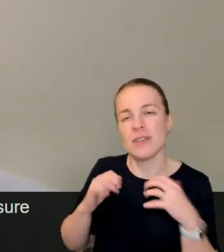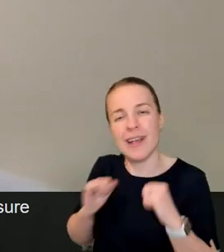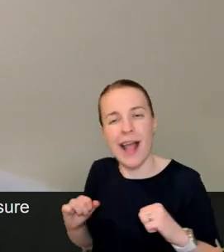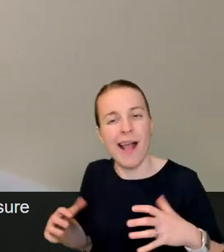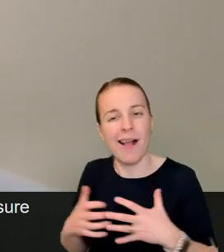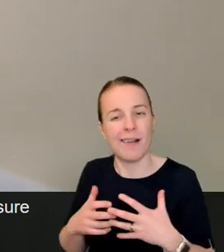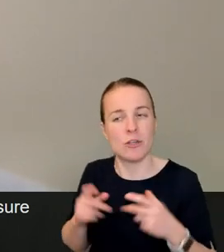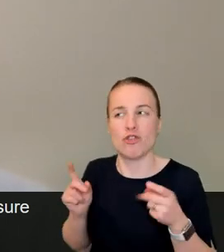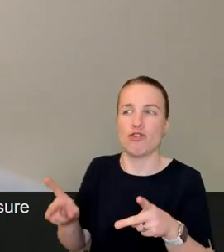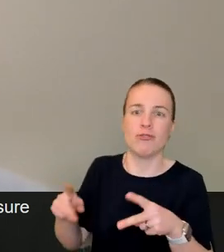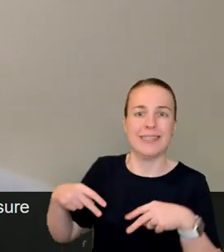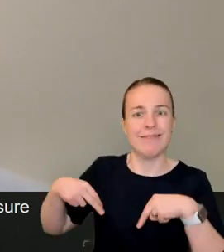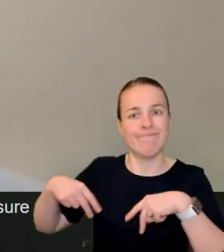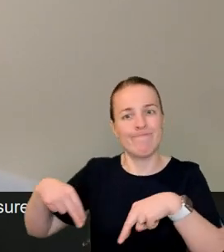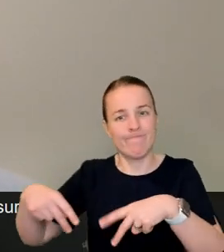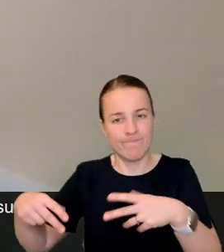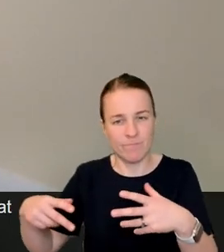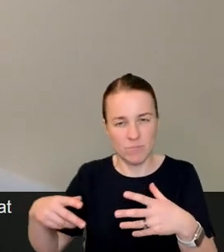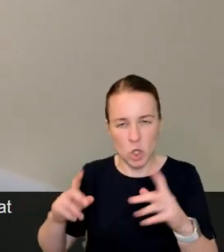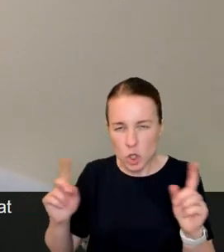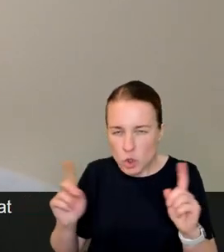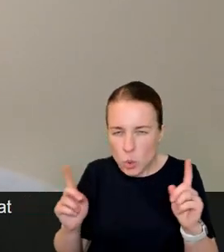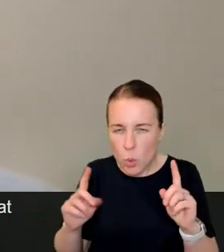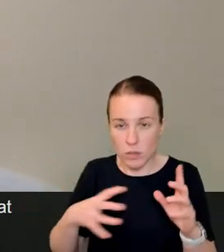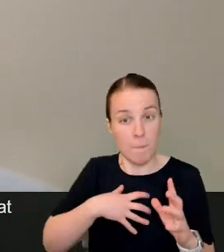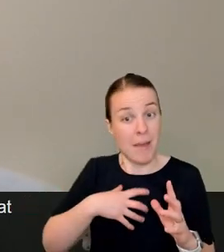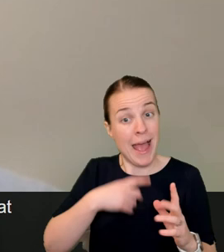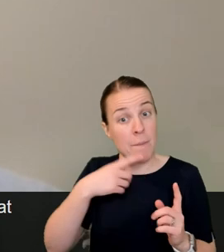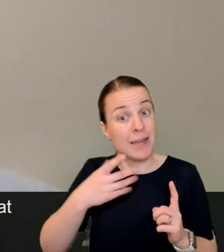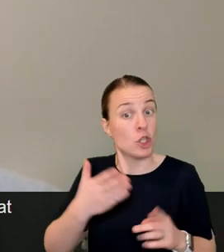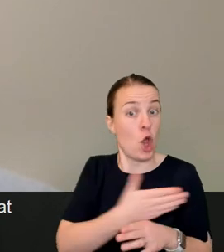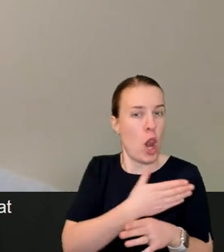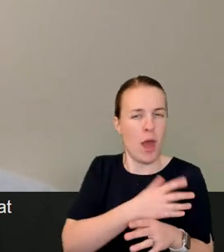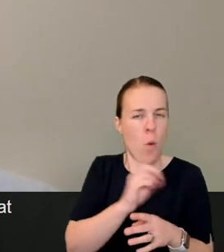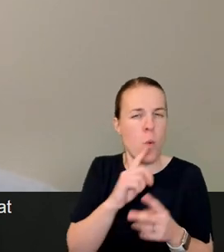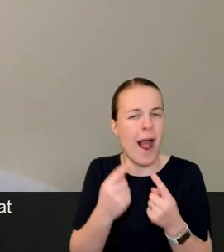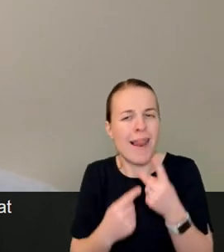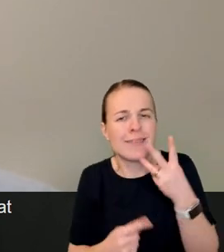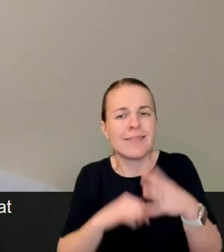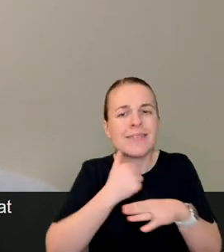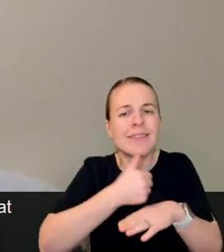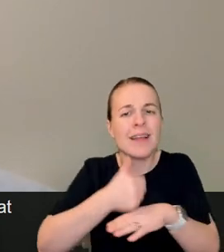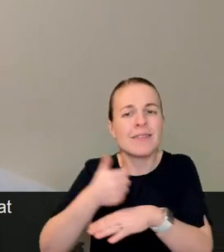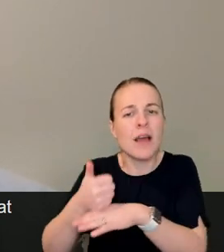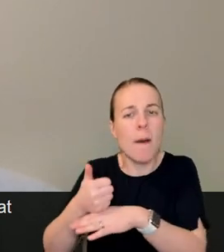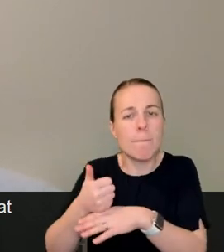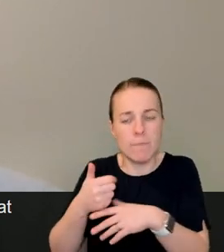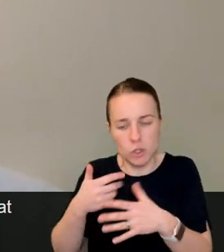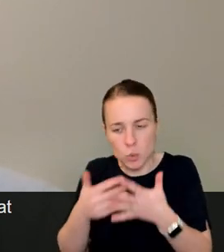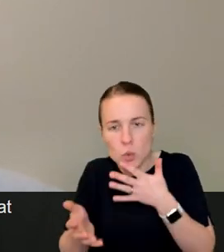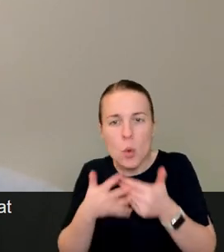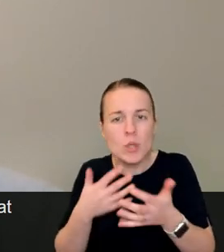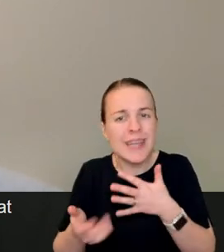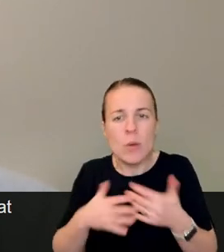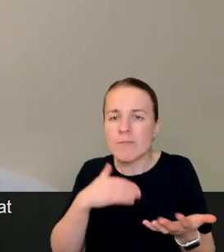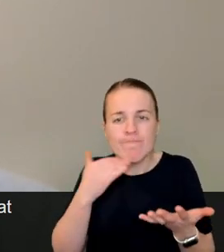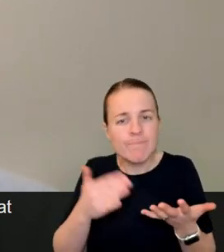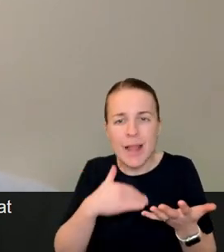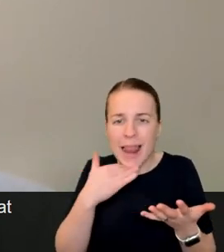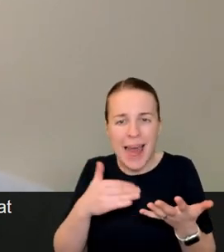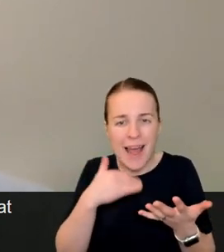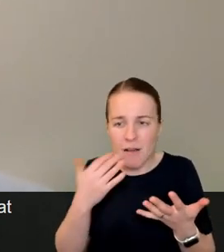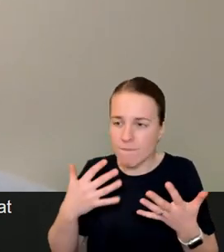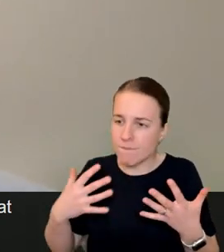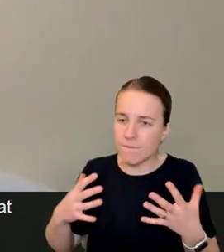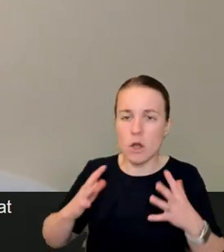in place, apart from what you mentioned earlier, to address the lack of continued lack of recreational and